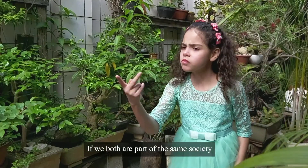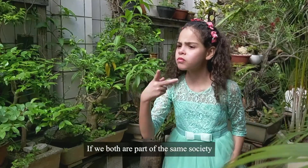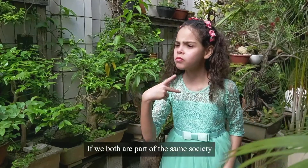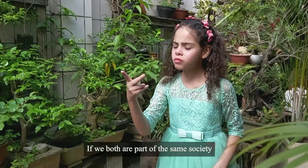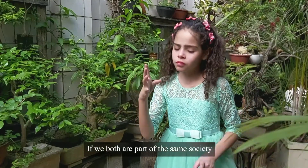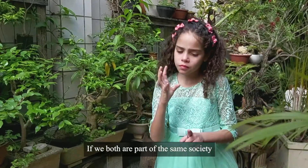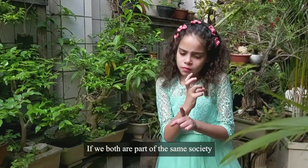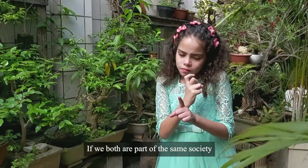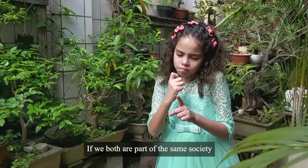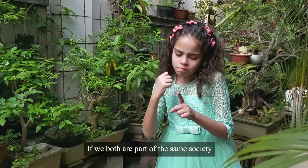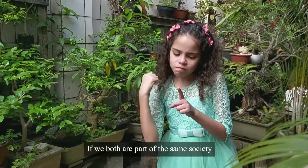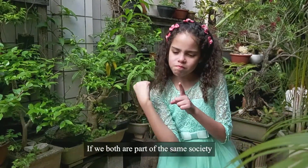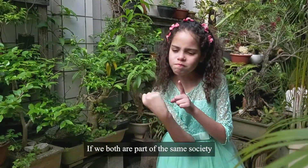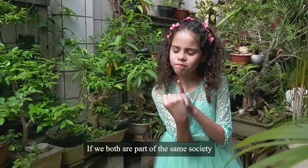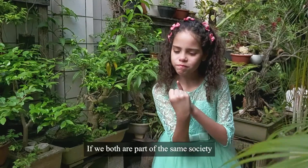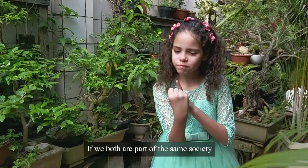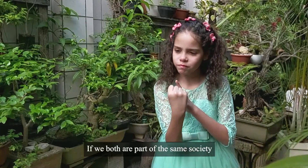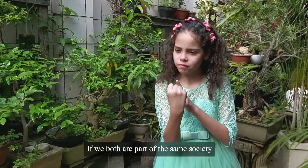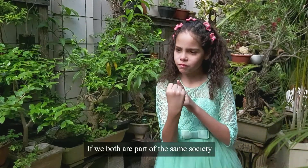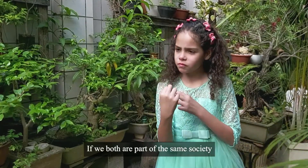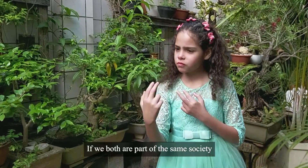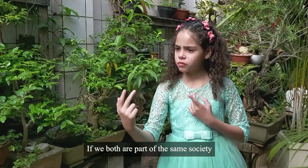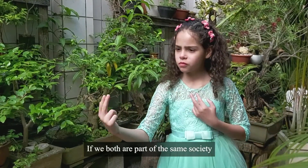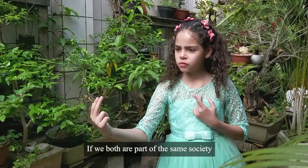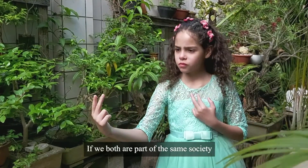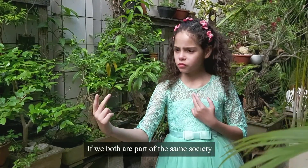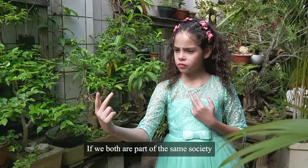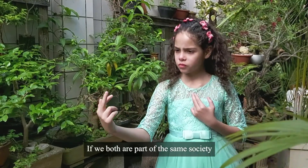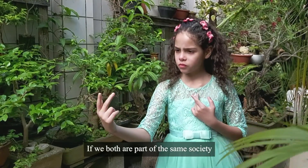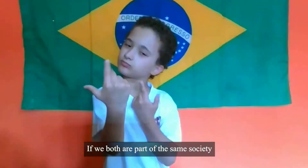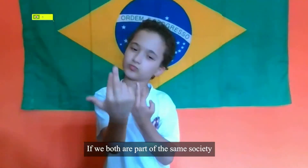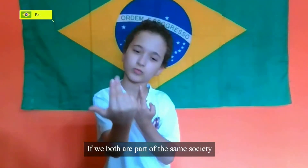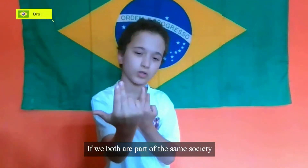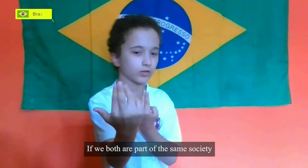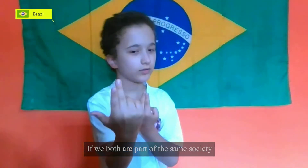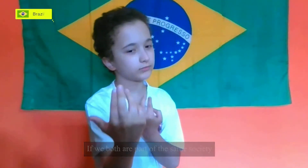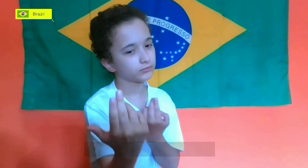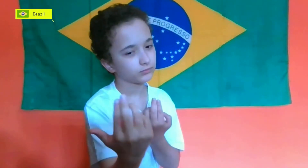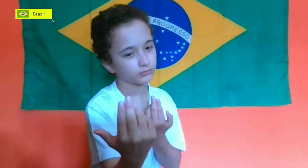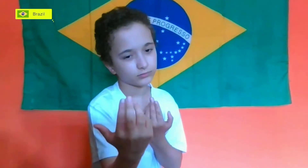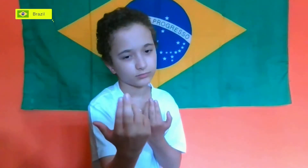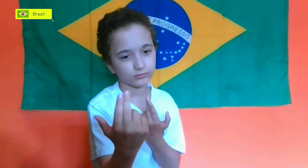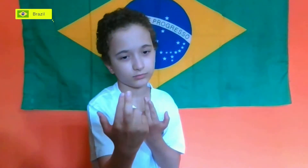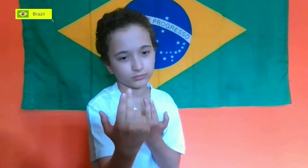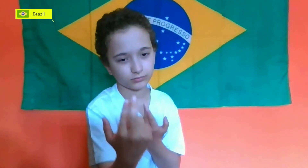both are part of the same society,